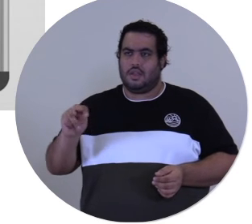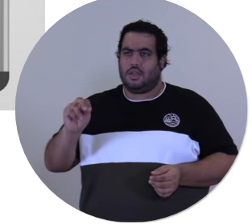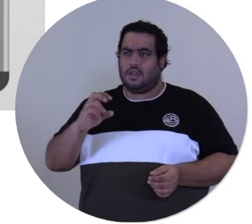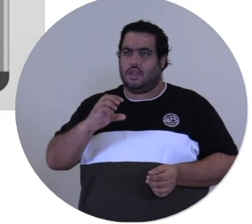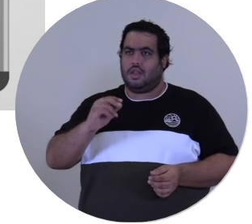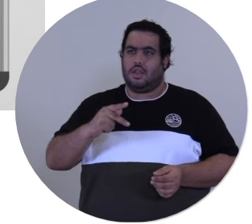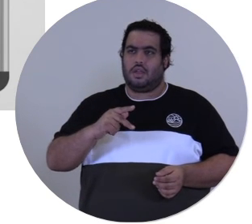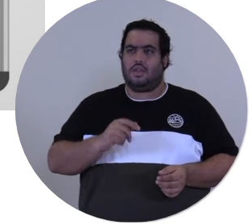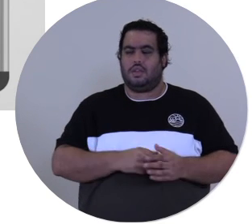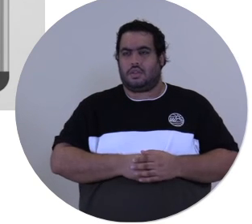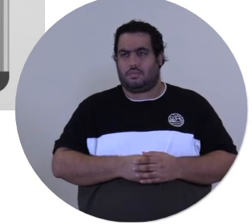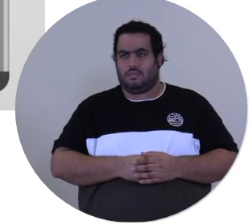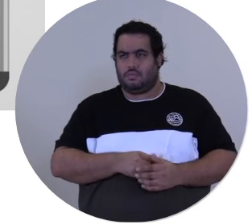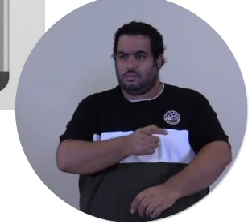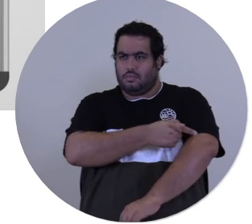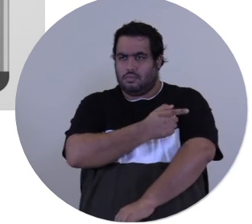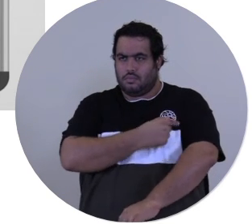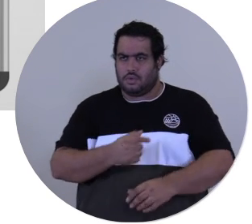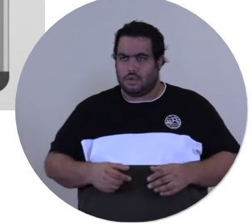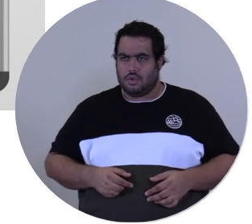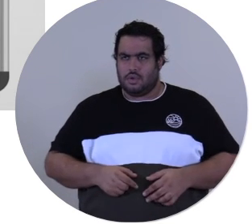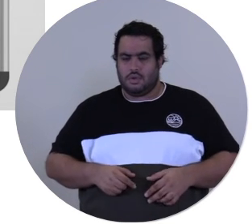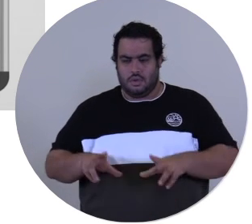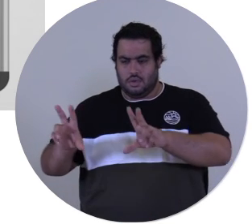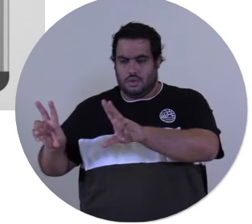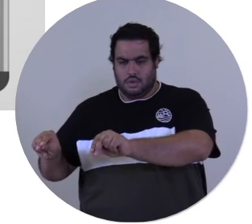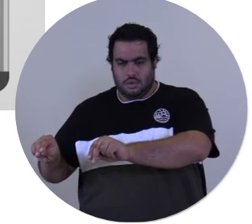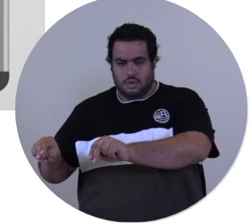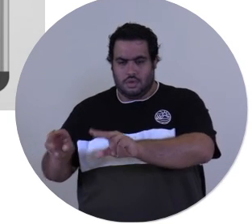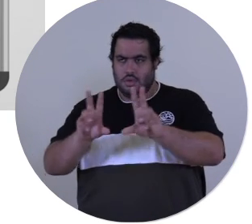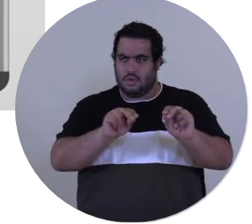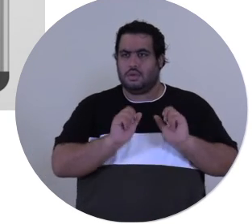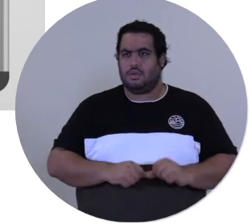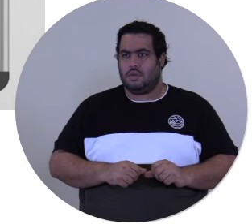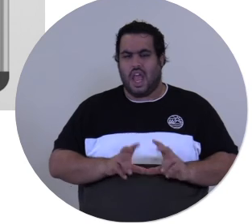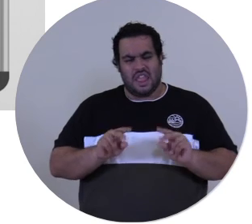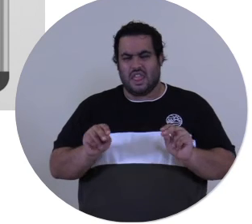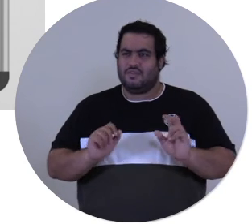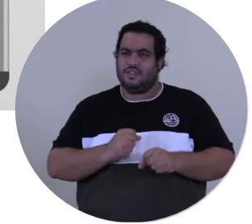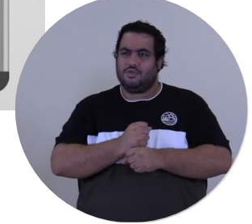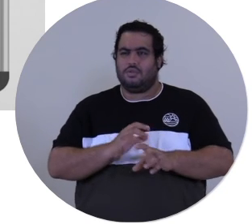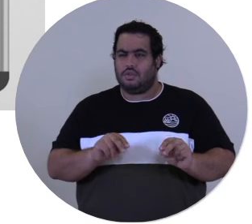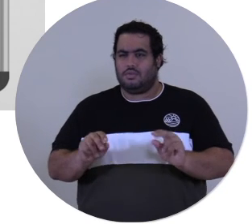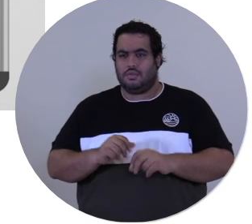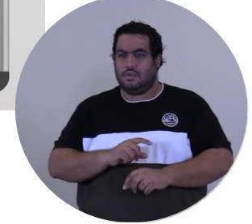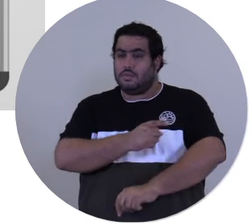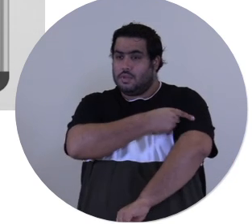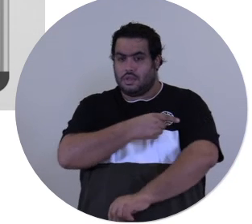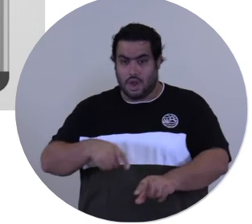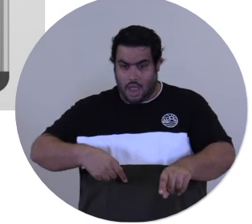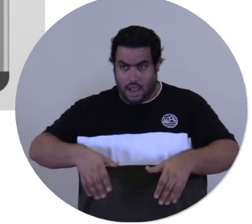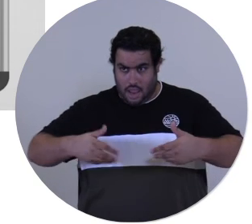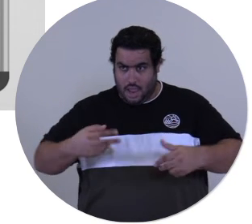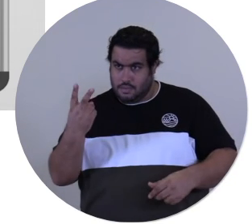matched. Example, the two competitors were neck and neck until one of them scored an extra